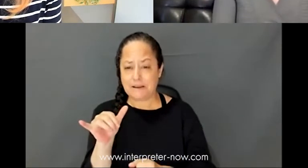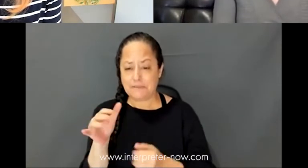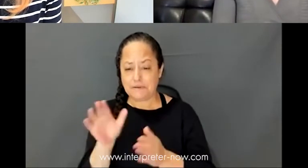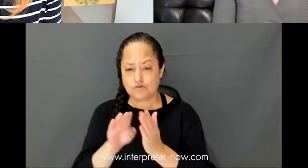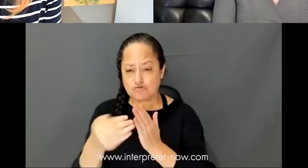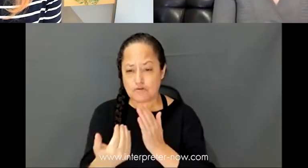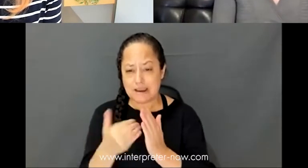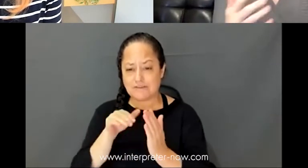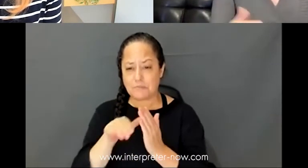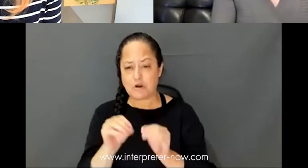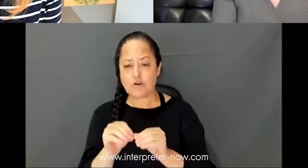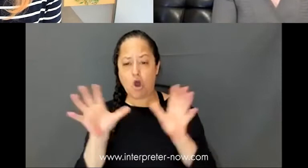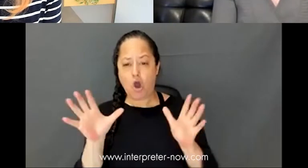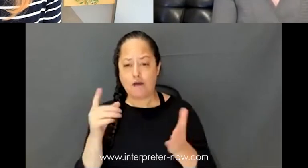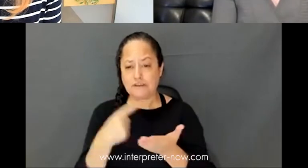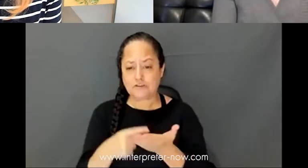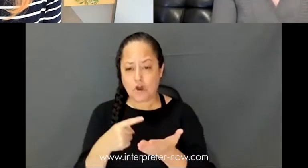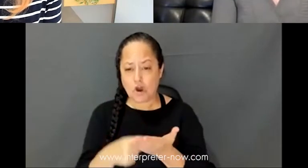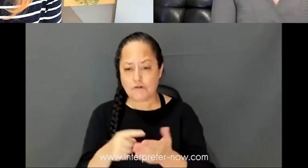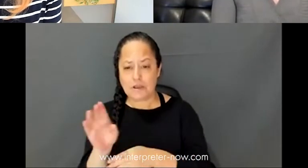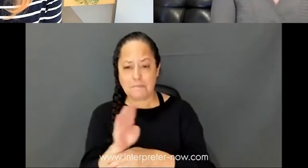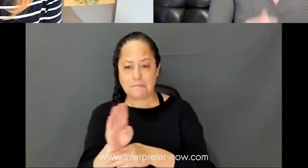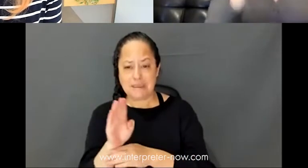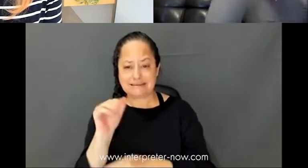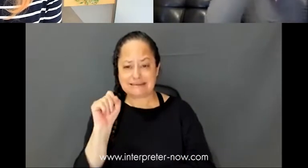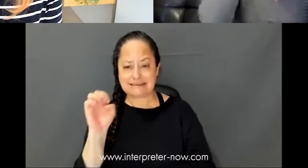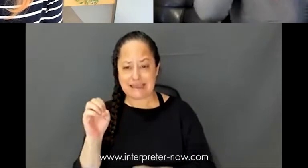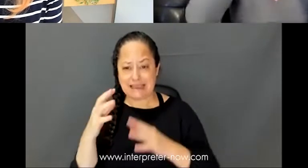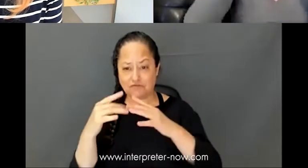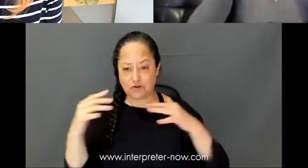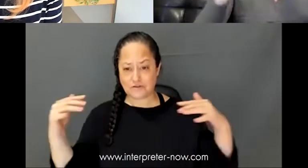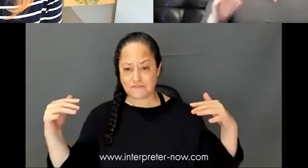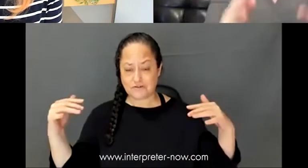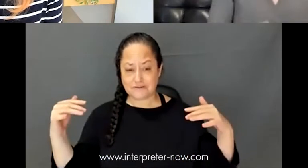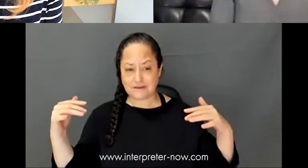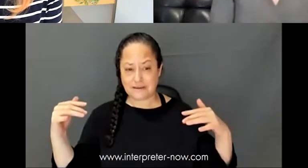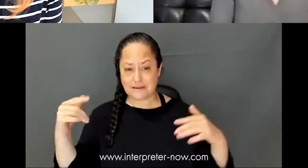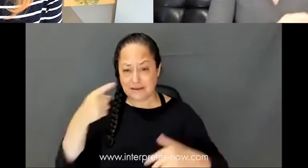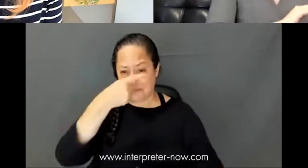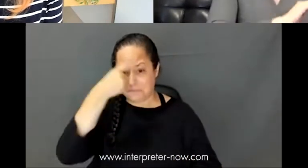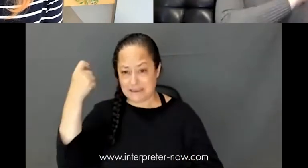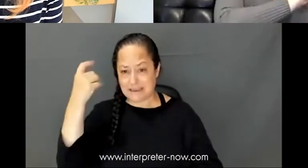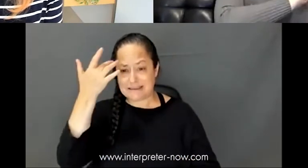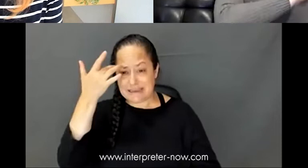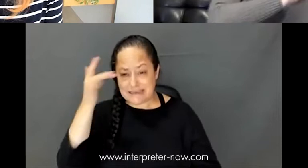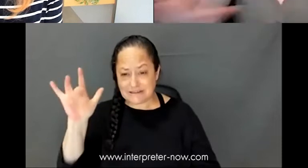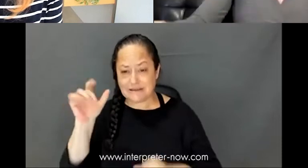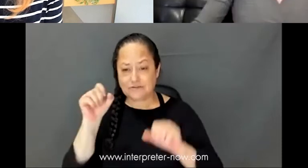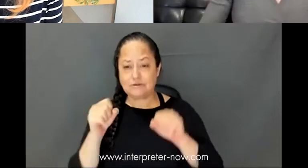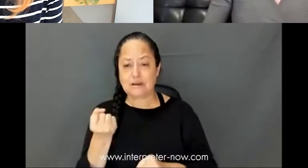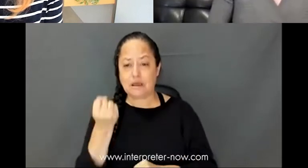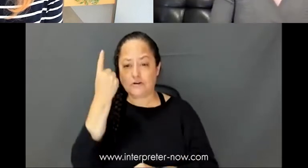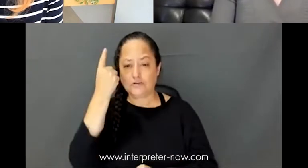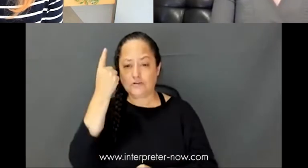obvious argument for the business case for diversity is because intellectually you can understand and